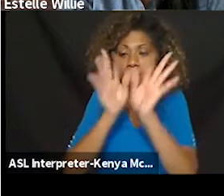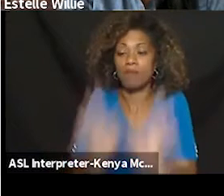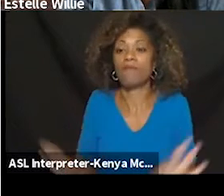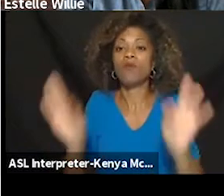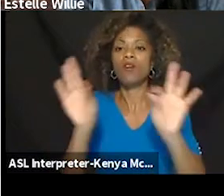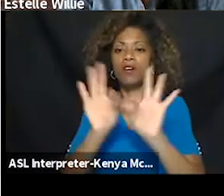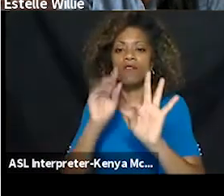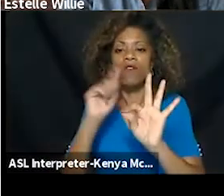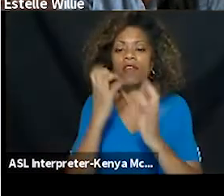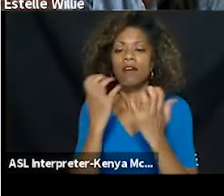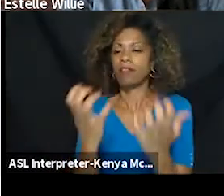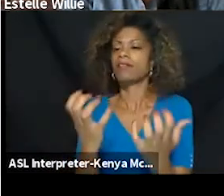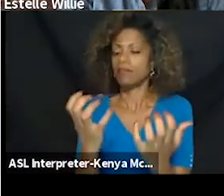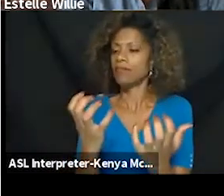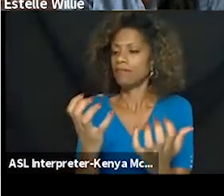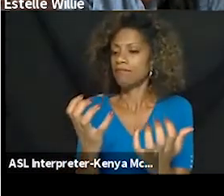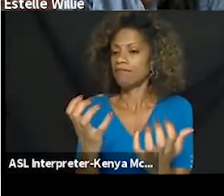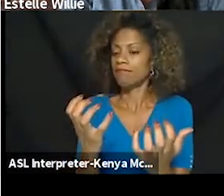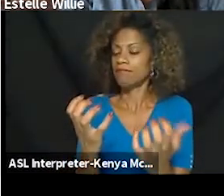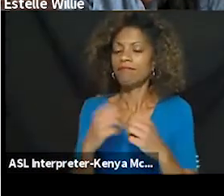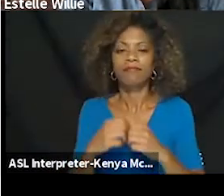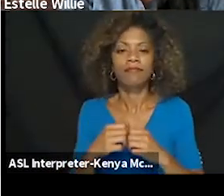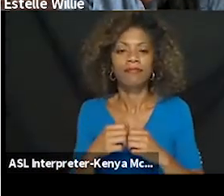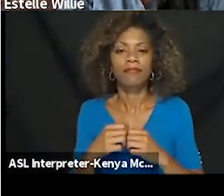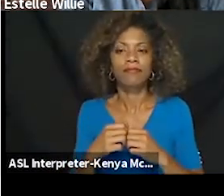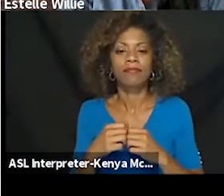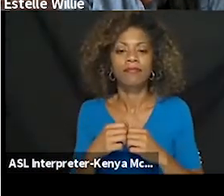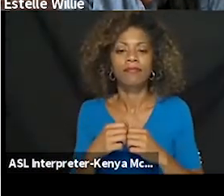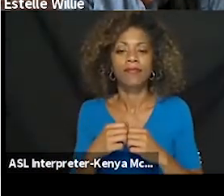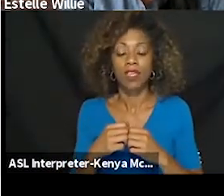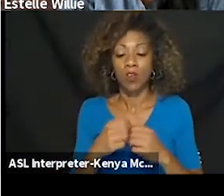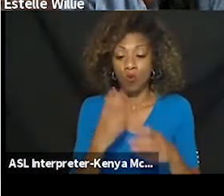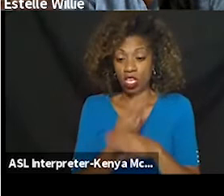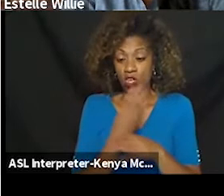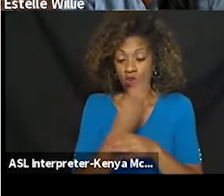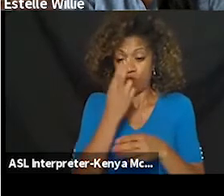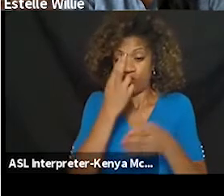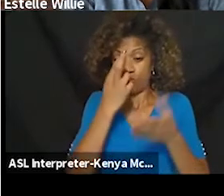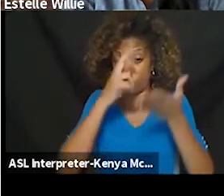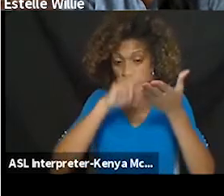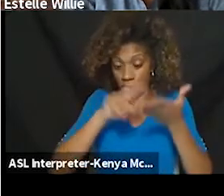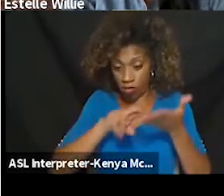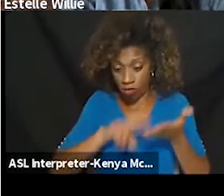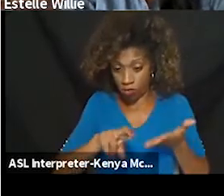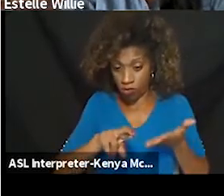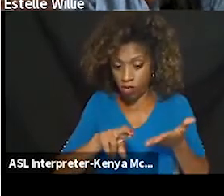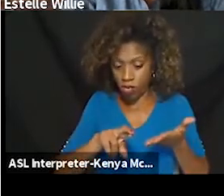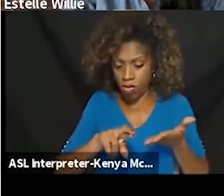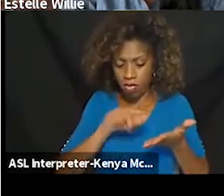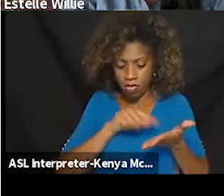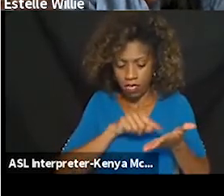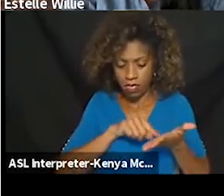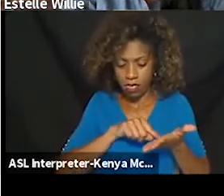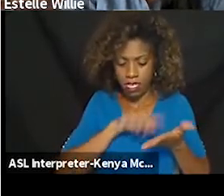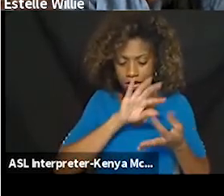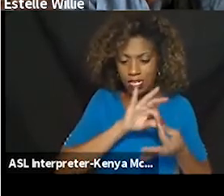we were trying to reach. And this was both using research to inform our messaging, and also building a